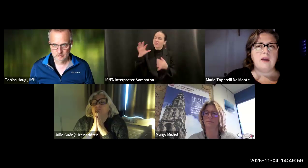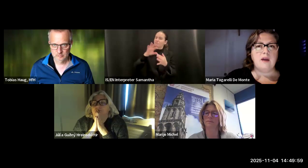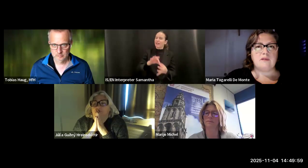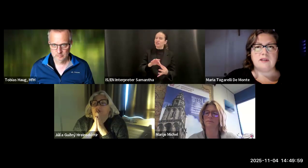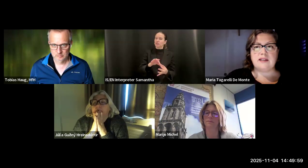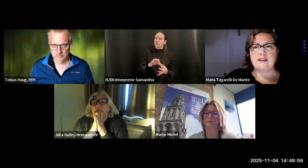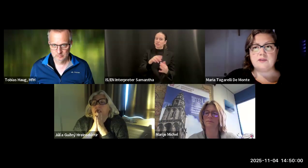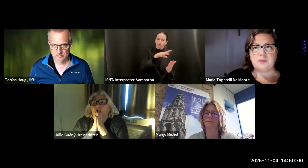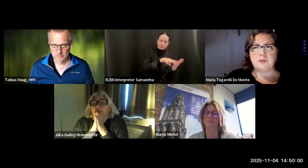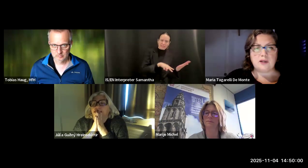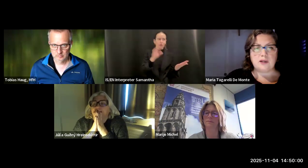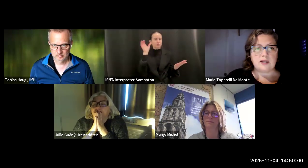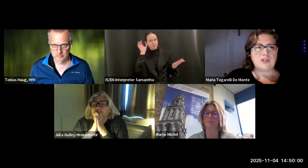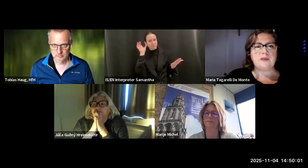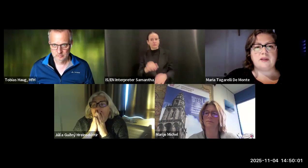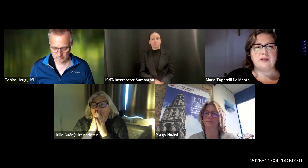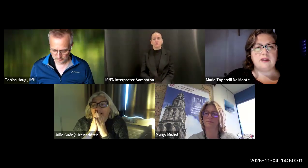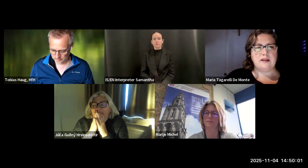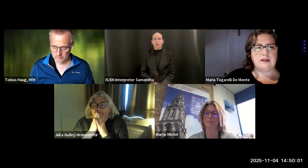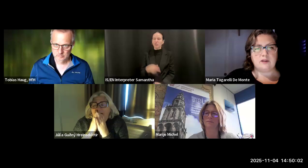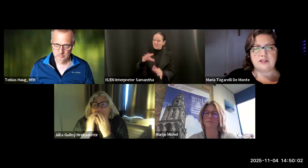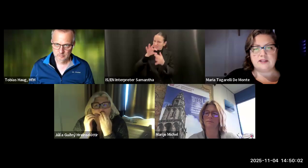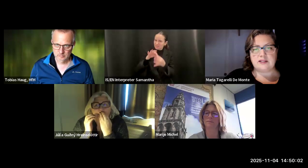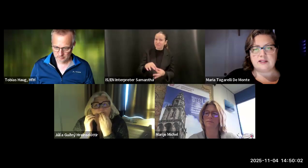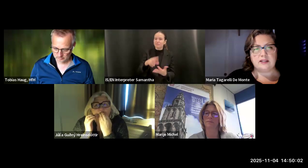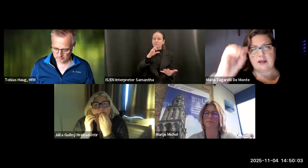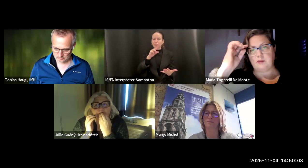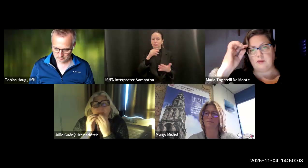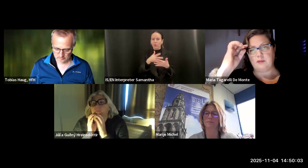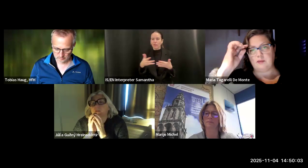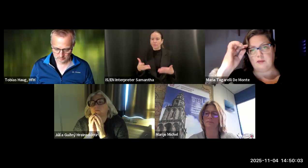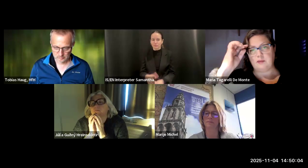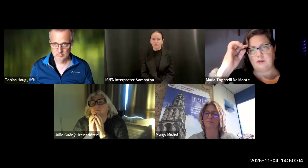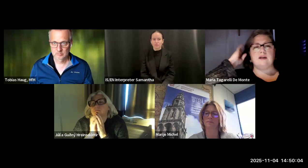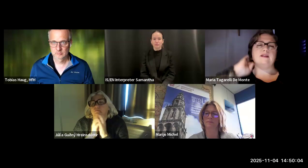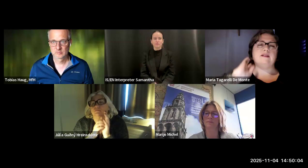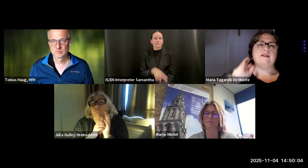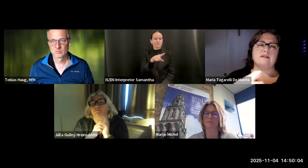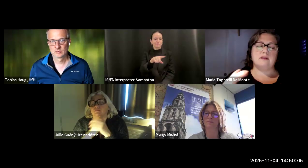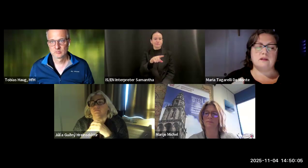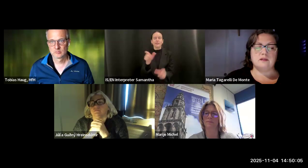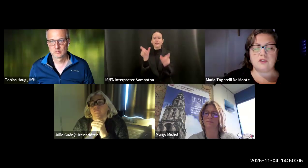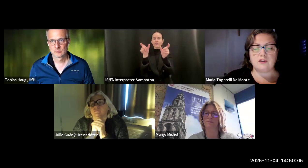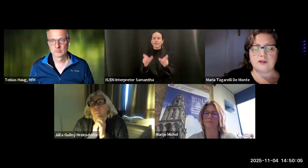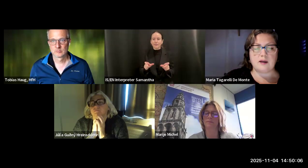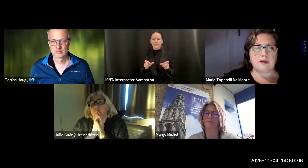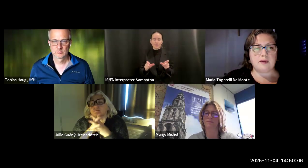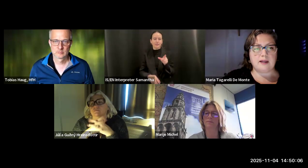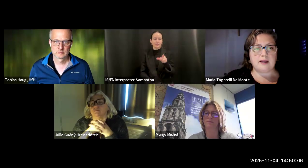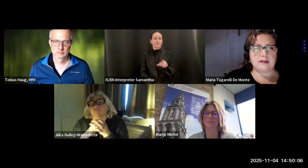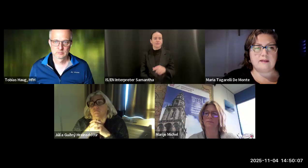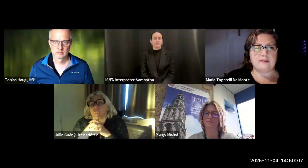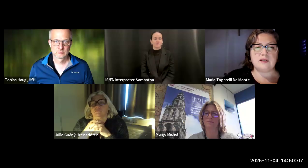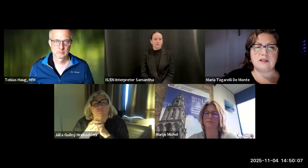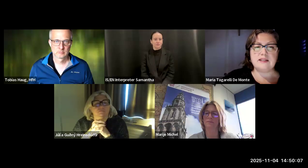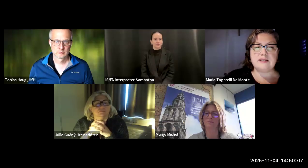heard. So in the case of spoken language, you can see in the table below, this sort of come